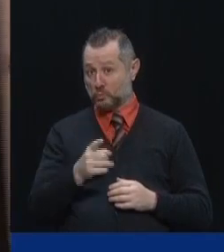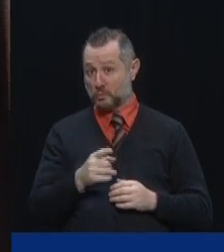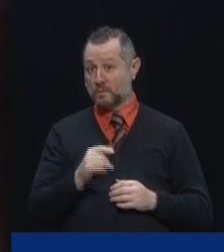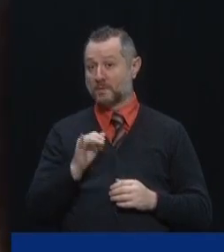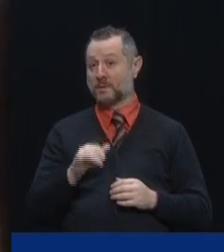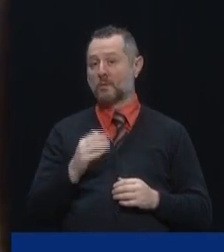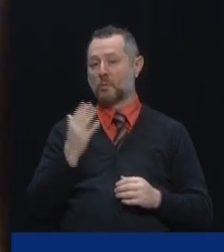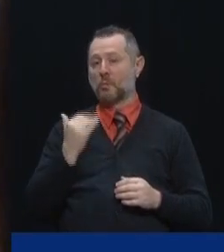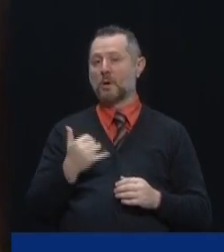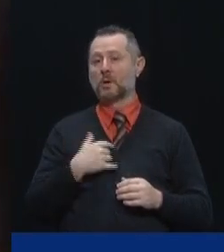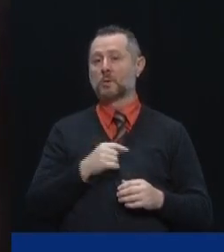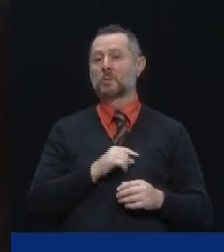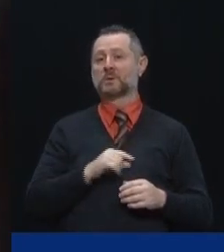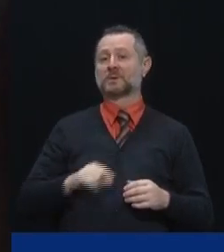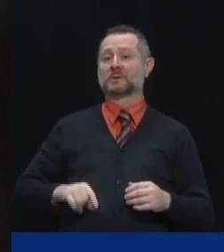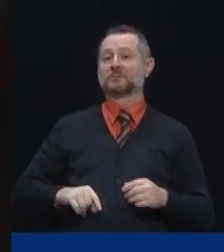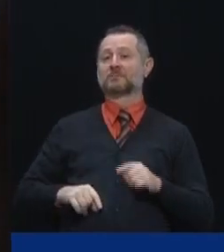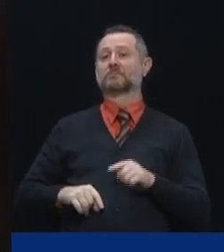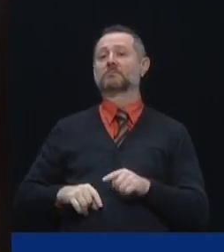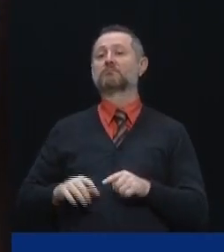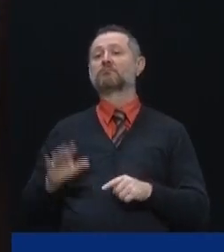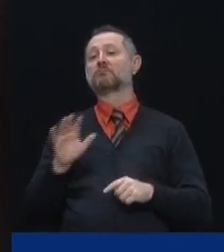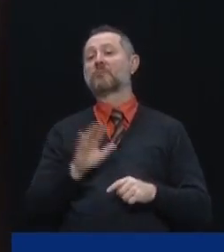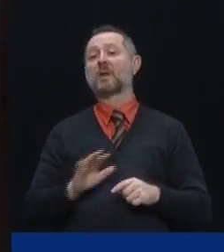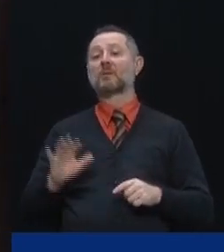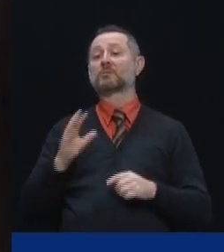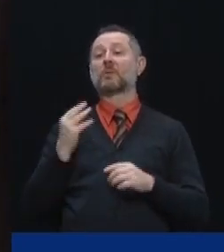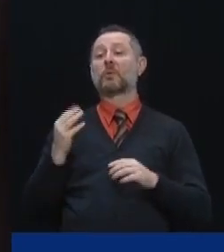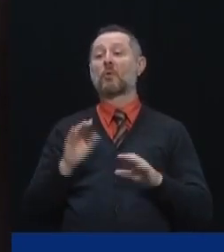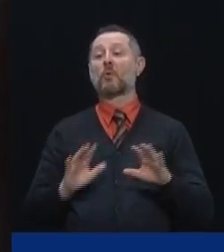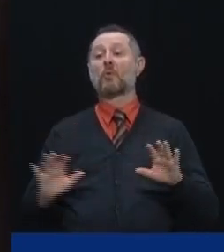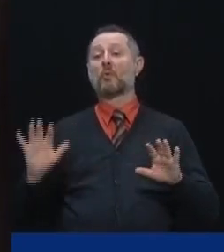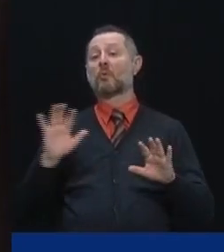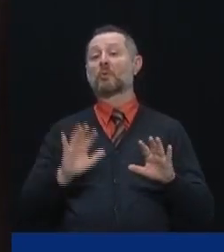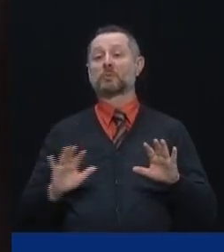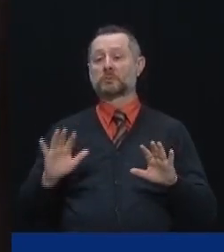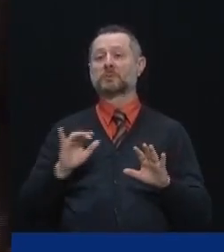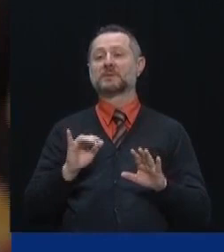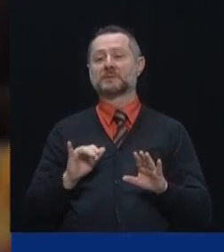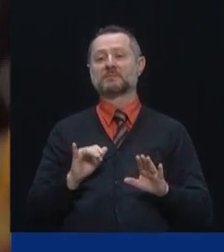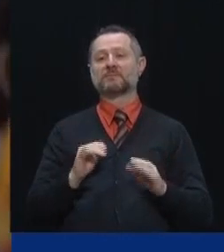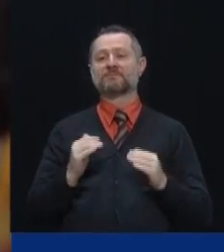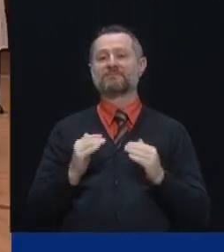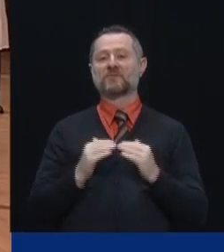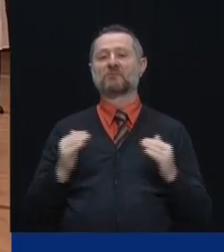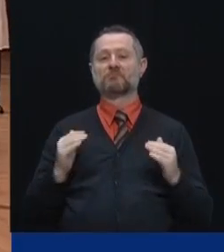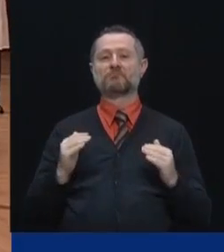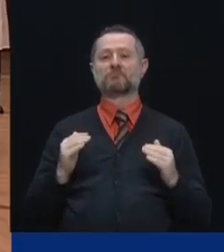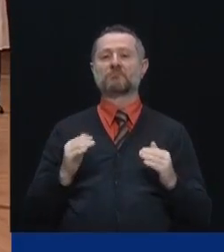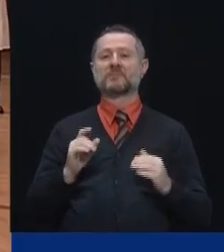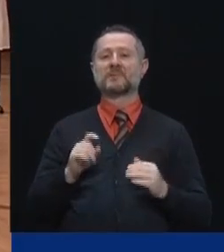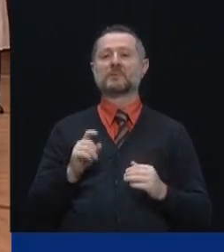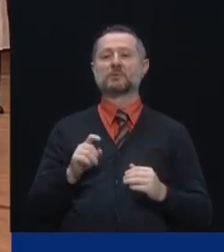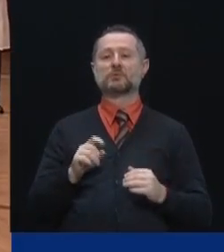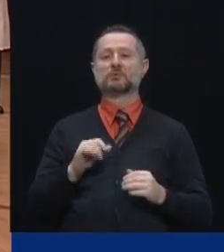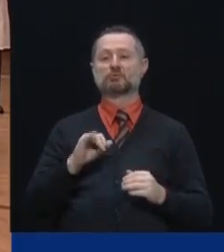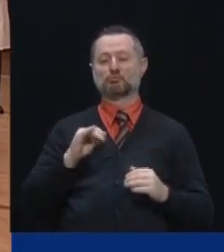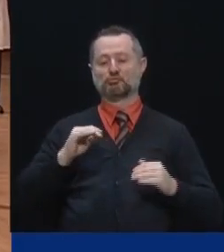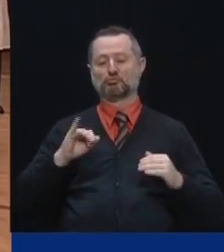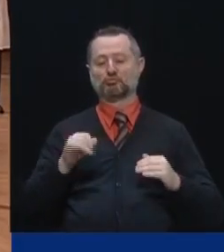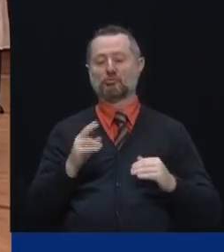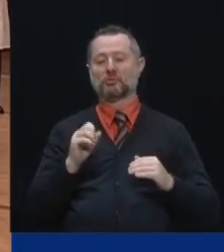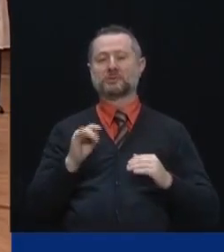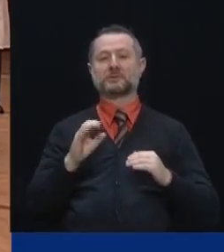the outer boroughs need fairness and equity and justice and representation to make sure